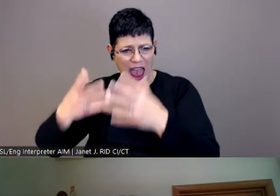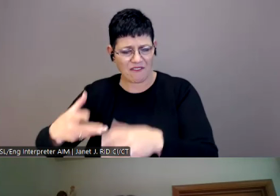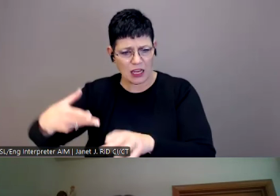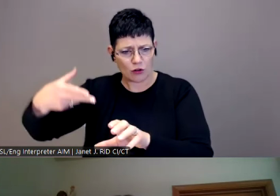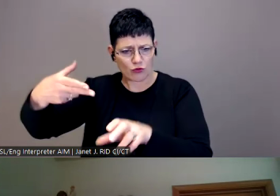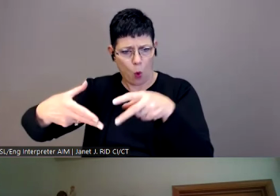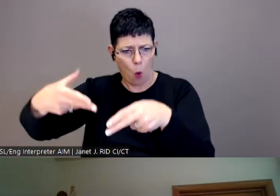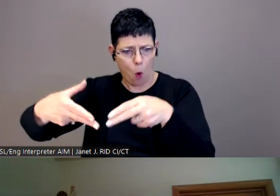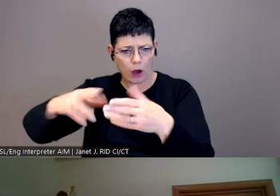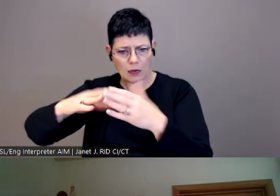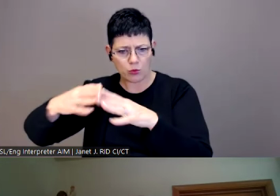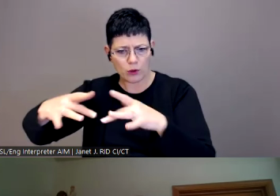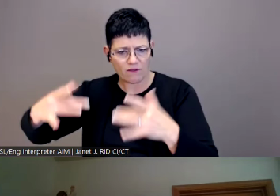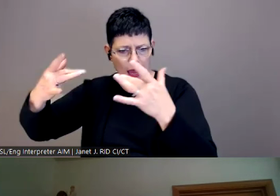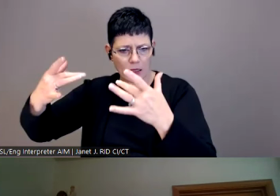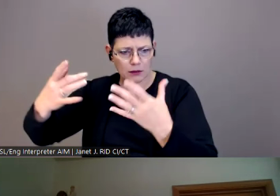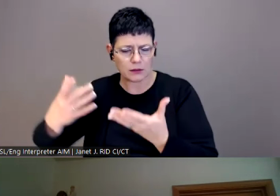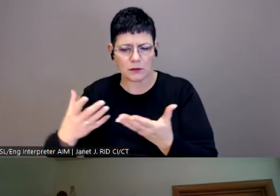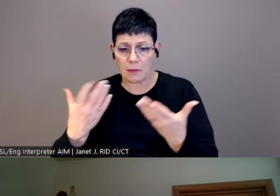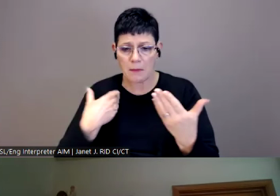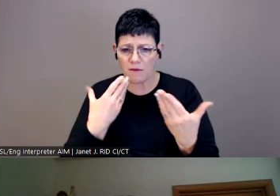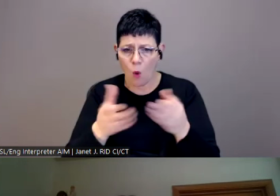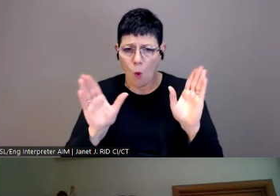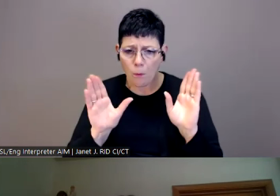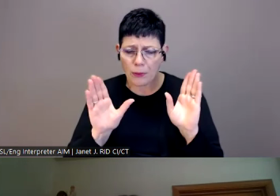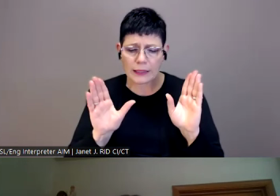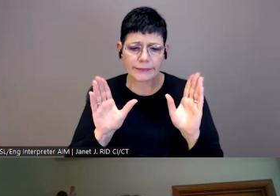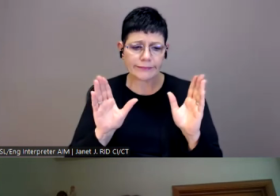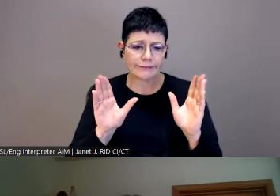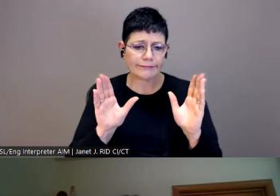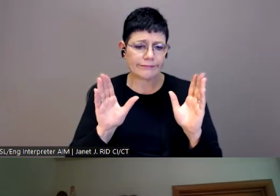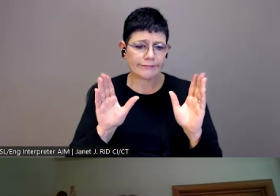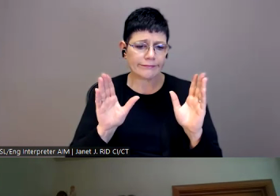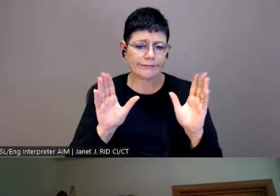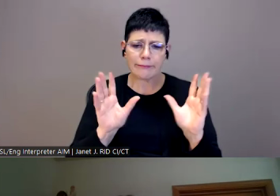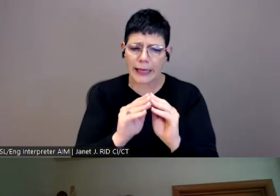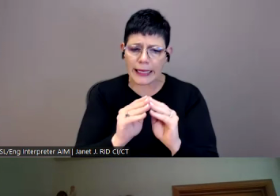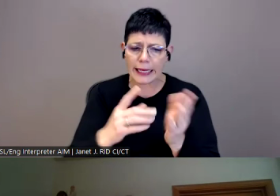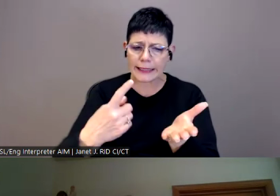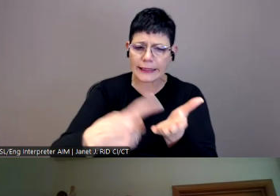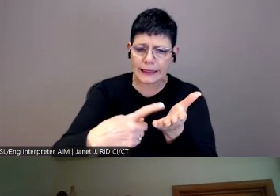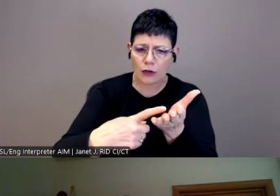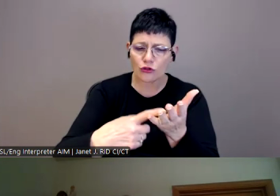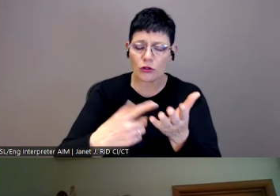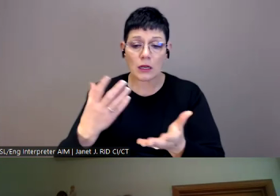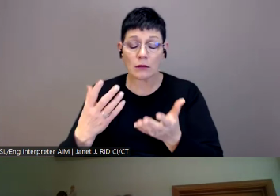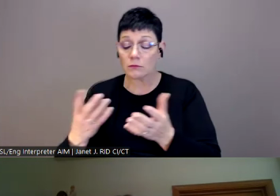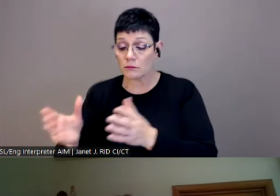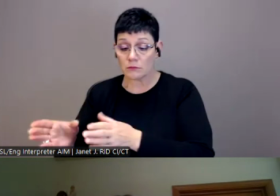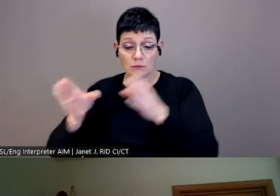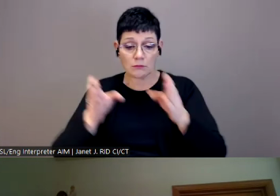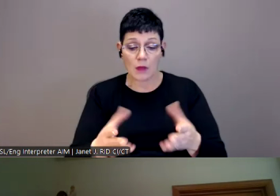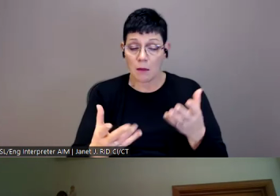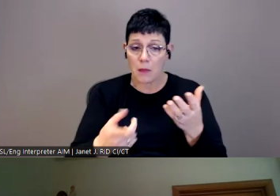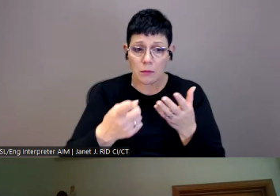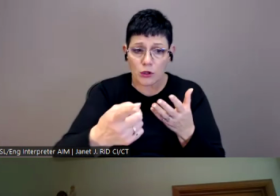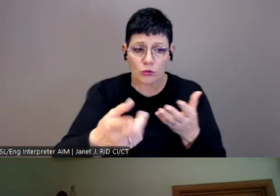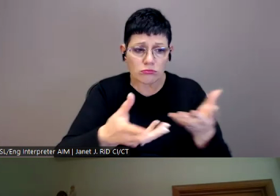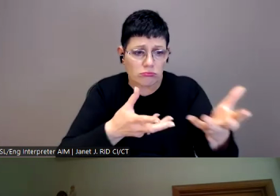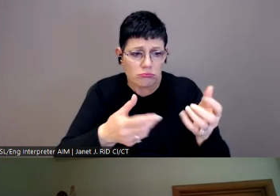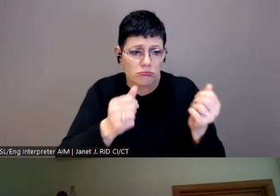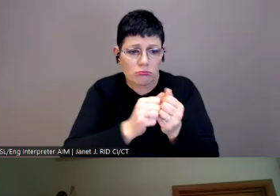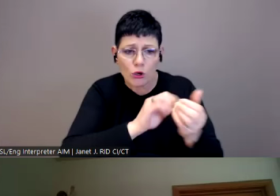some, I don't know, open conversations with people there. Maybe you talk to community partners and say, what have you heard?